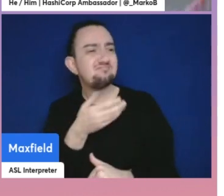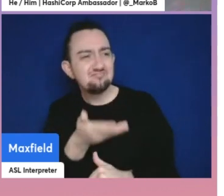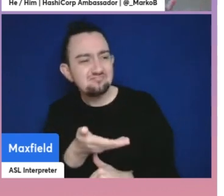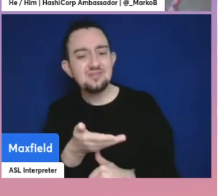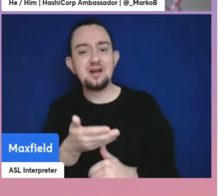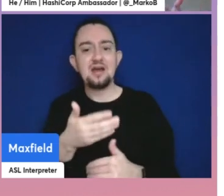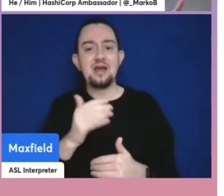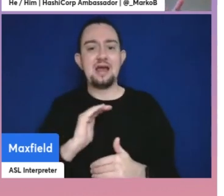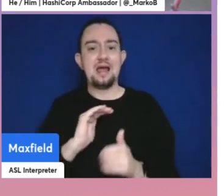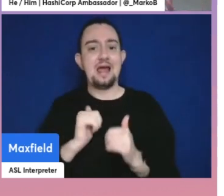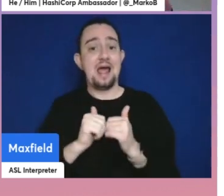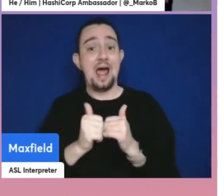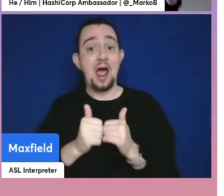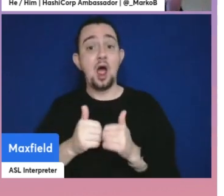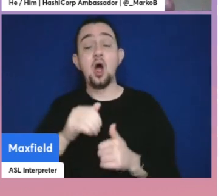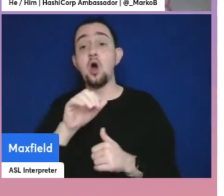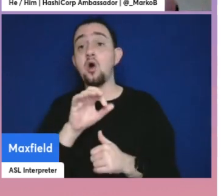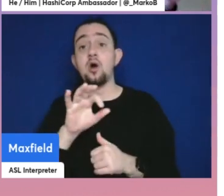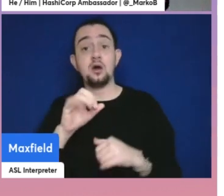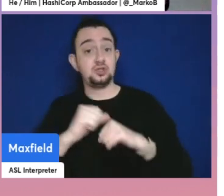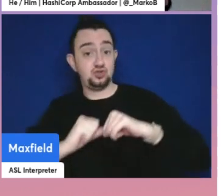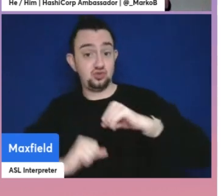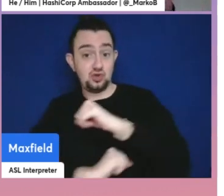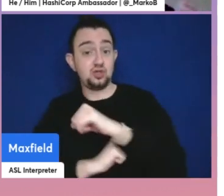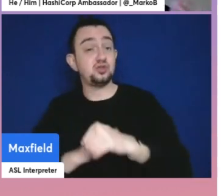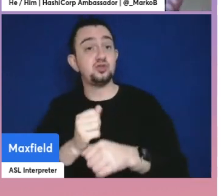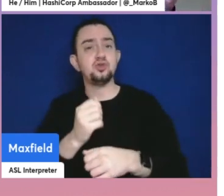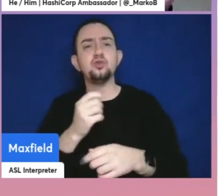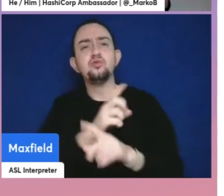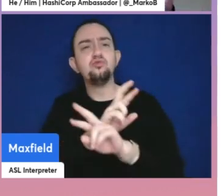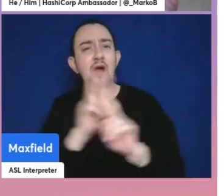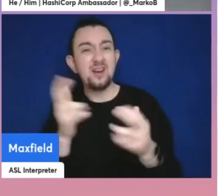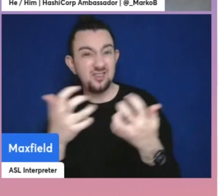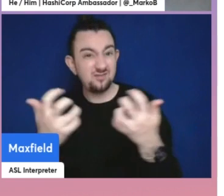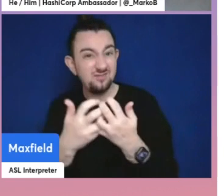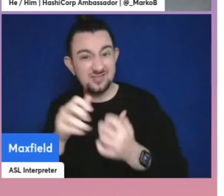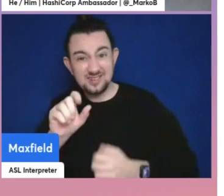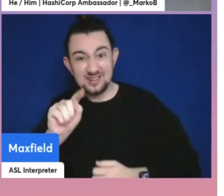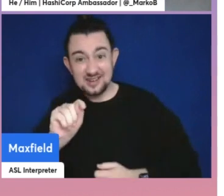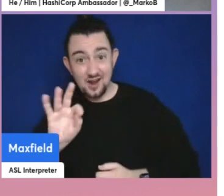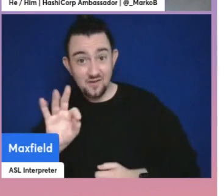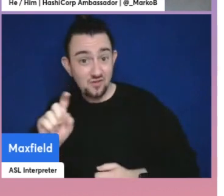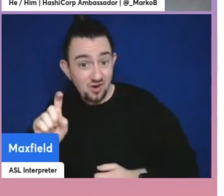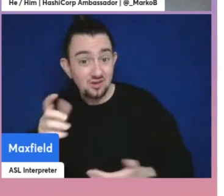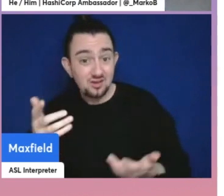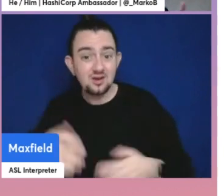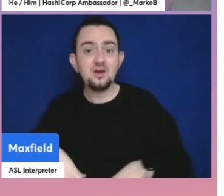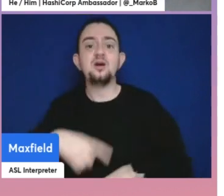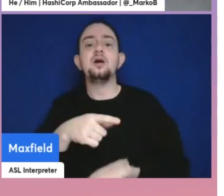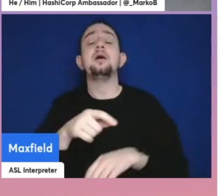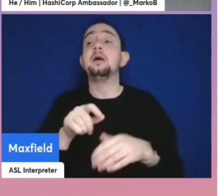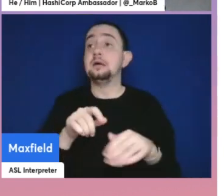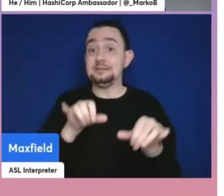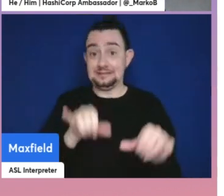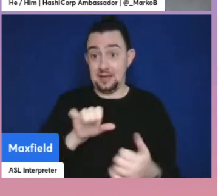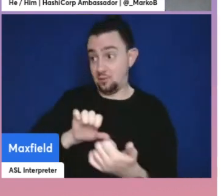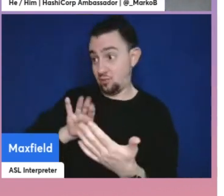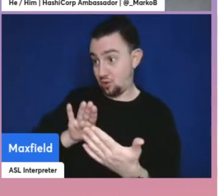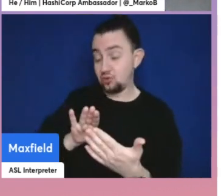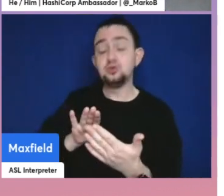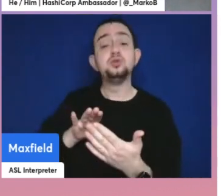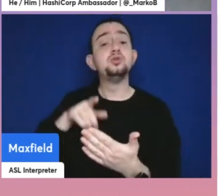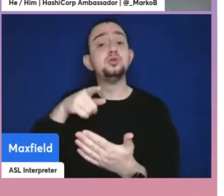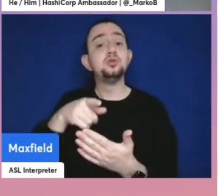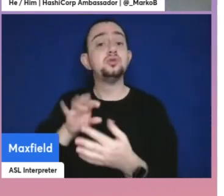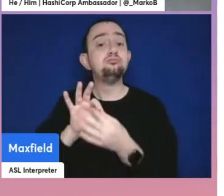code, something like Terraform, right? Like, can we use the similar approach or similar techniques, for our